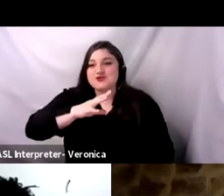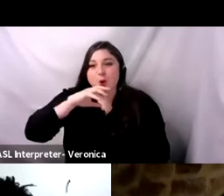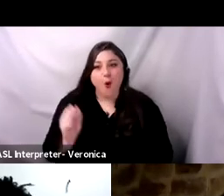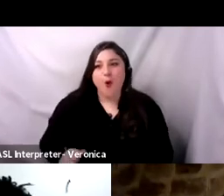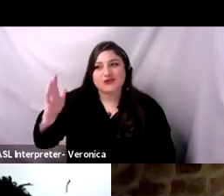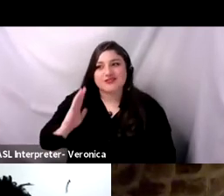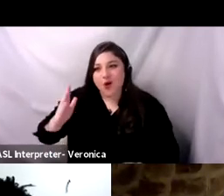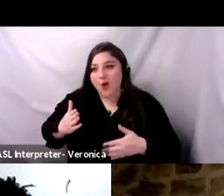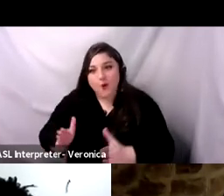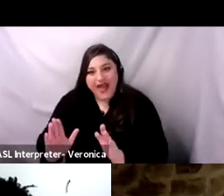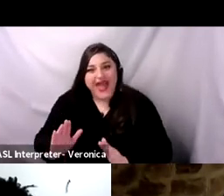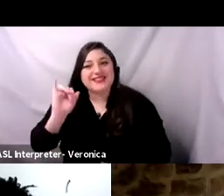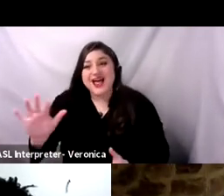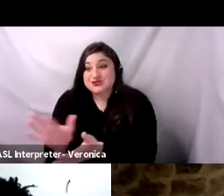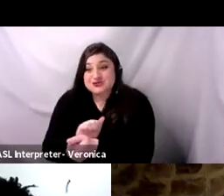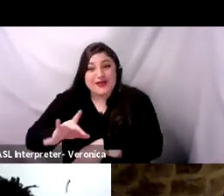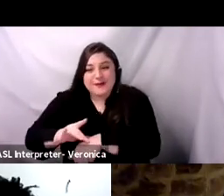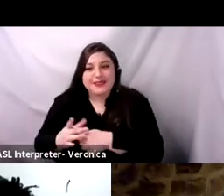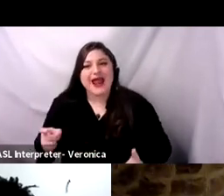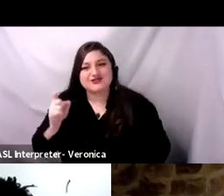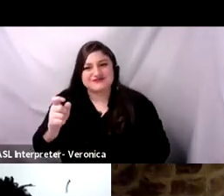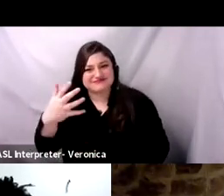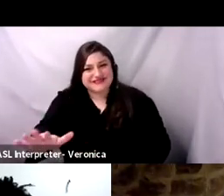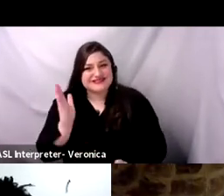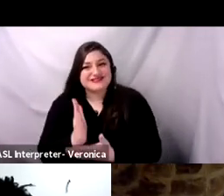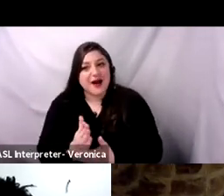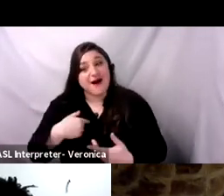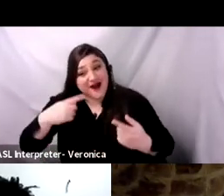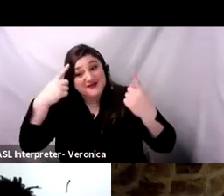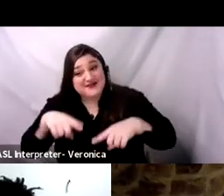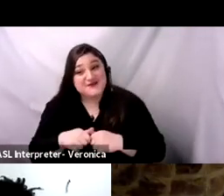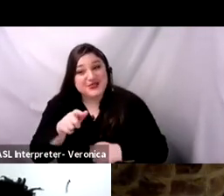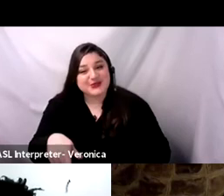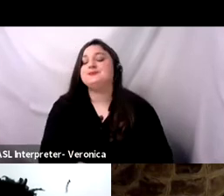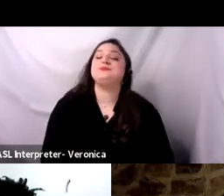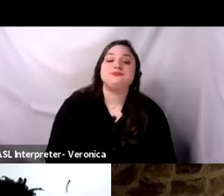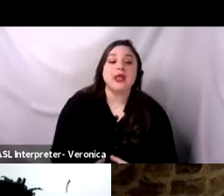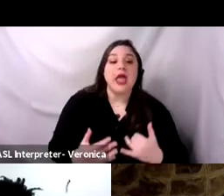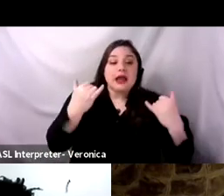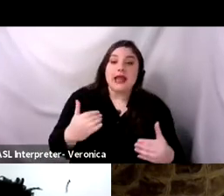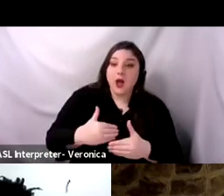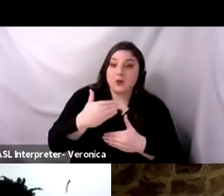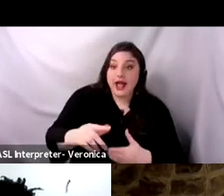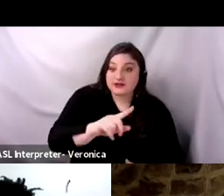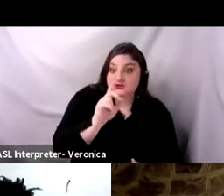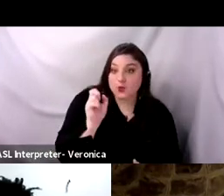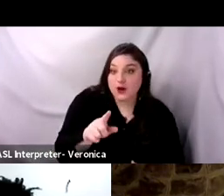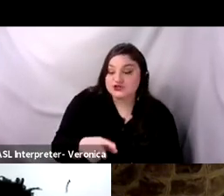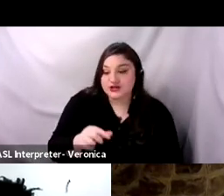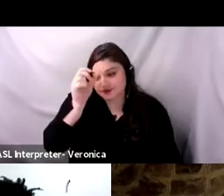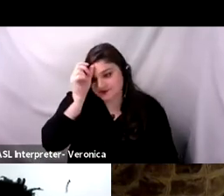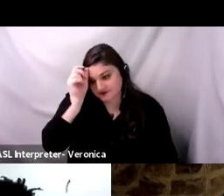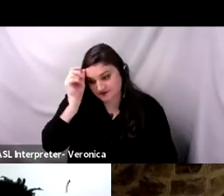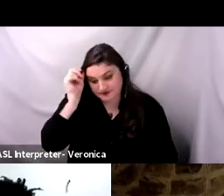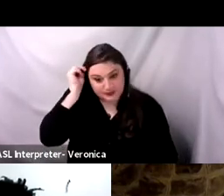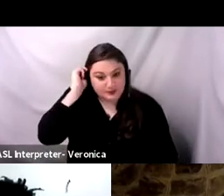that, yeah. I love that. Okay, next question. I know